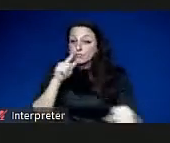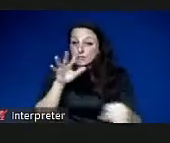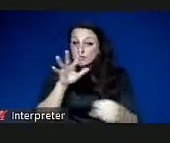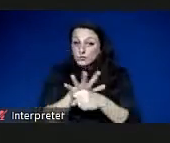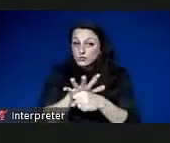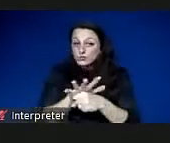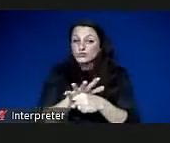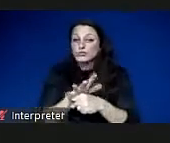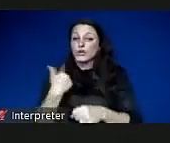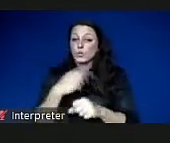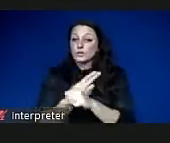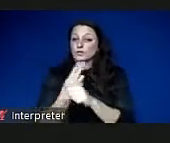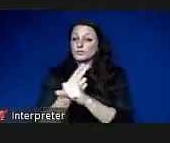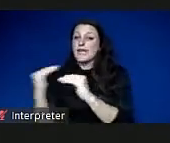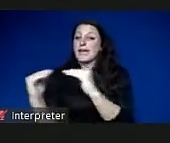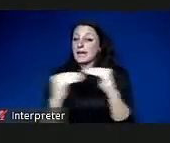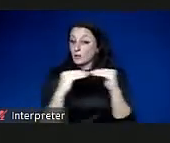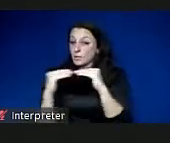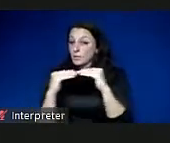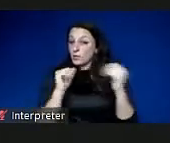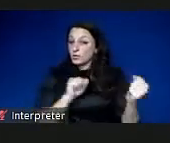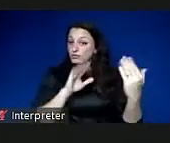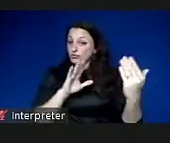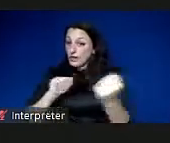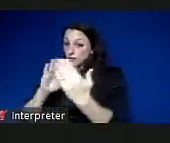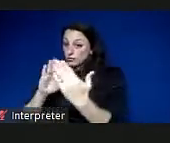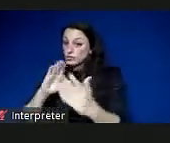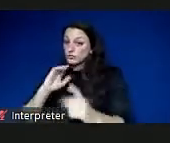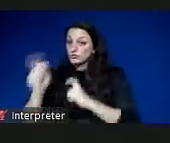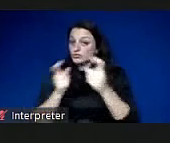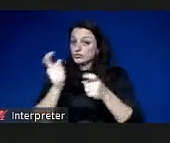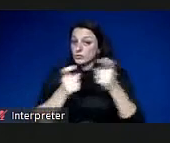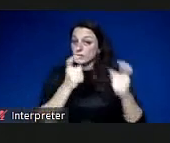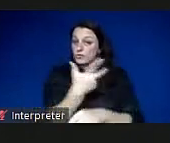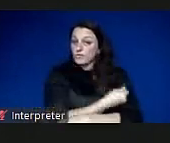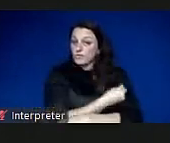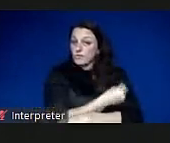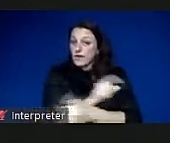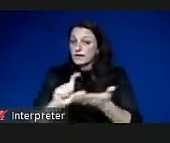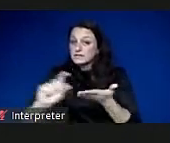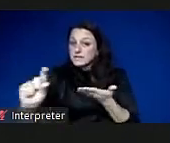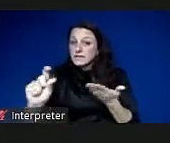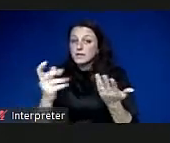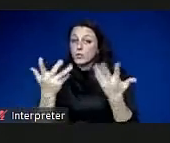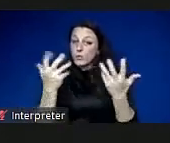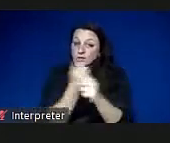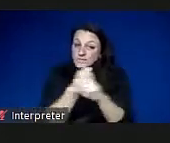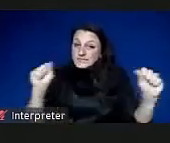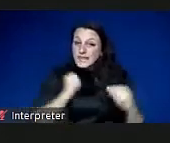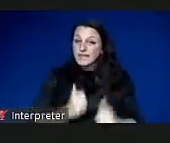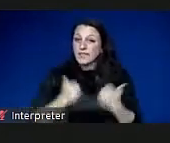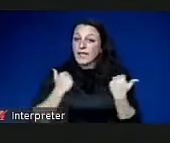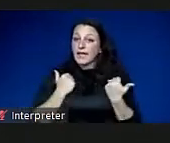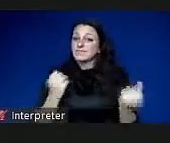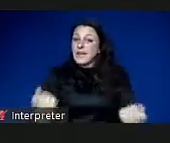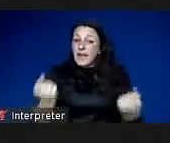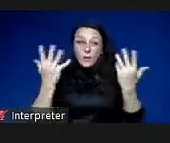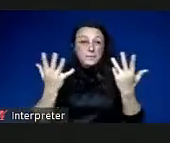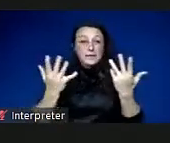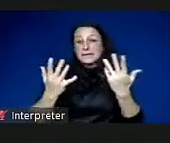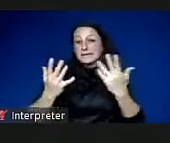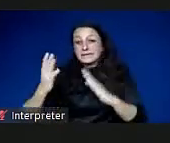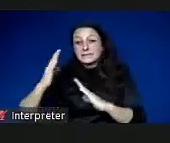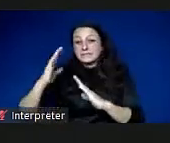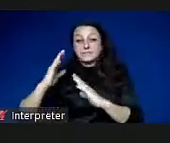use an equitable strategy to distribute vaccine to save as many lives as possible, as quickly as possible, and to bring